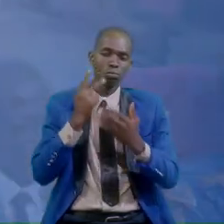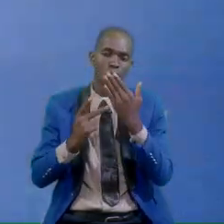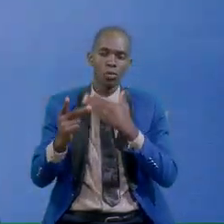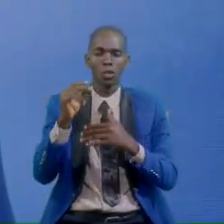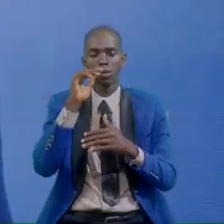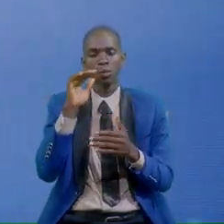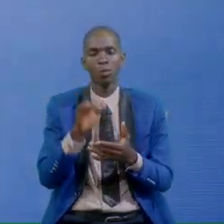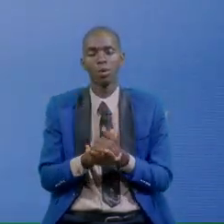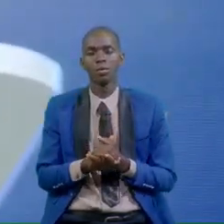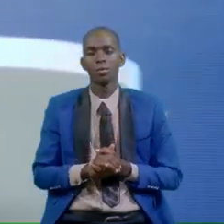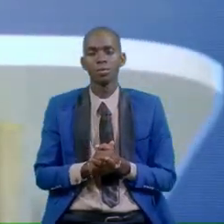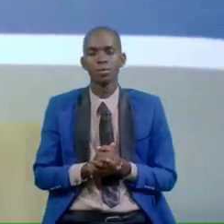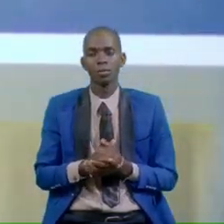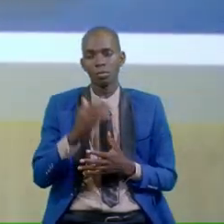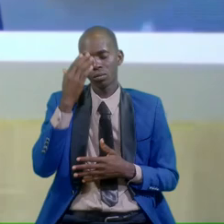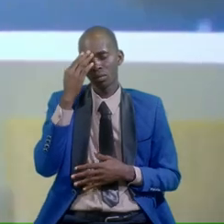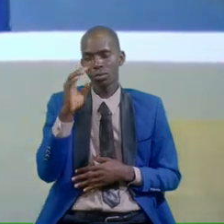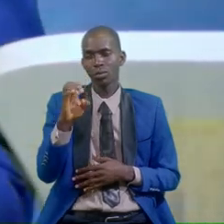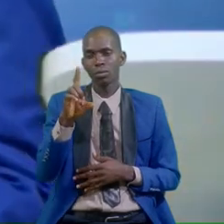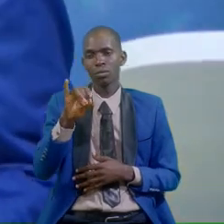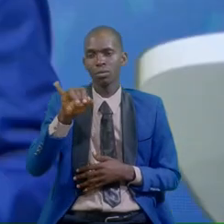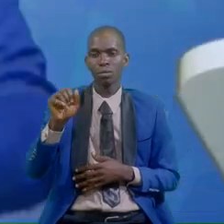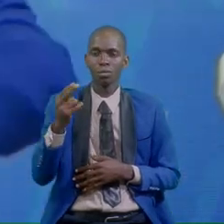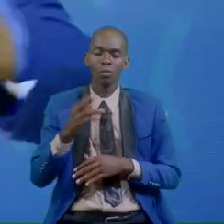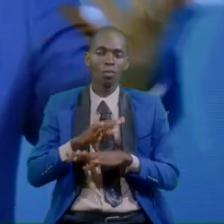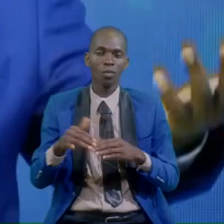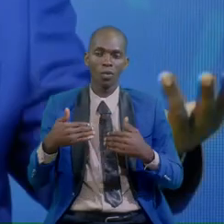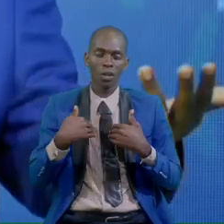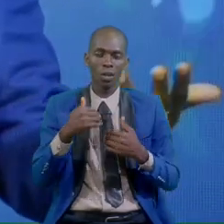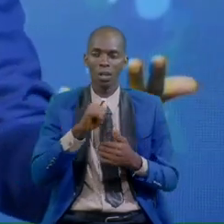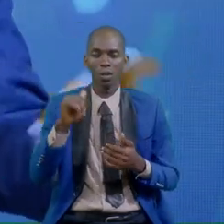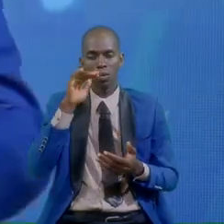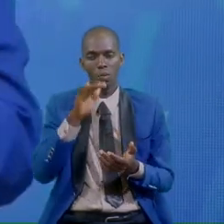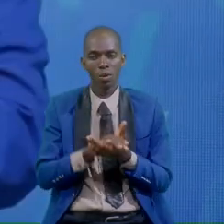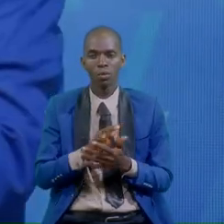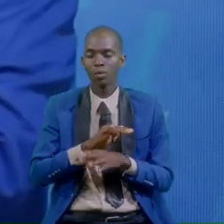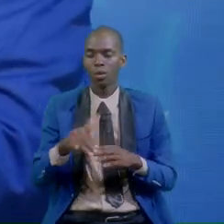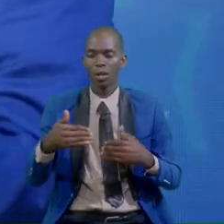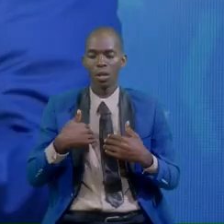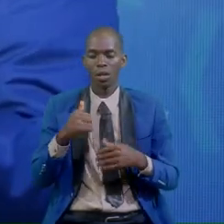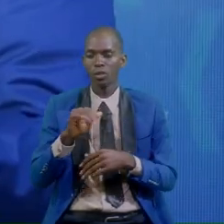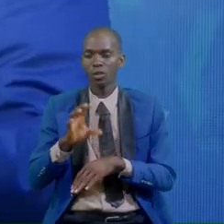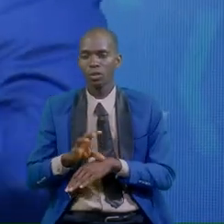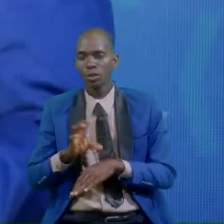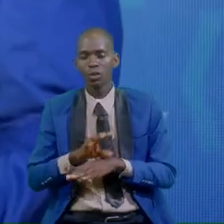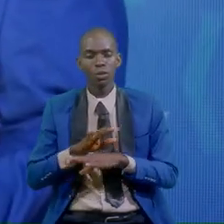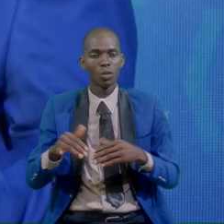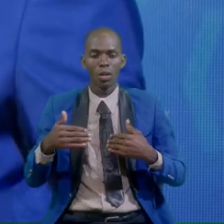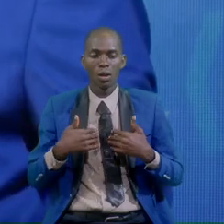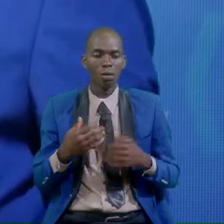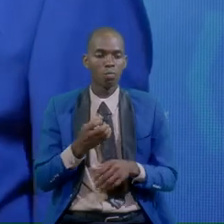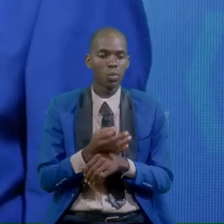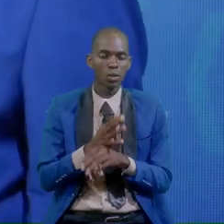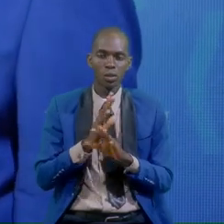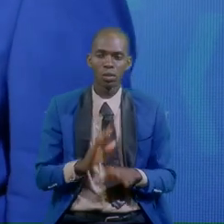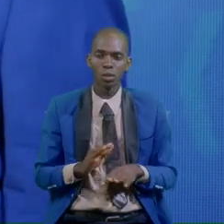know, Elijah didn't have a wife. Elijah didn't have a church, did not have counselors, did not have